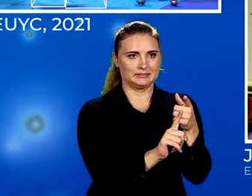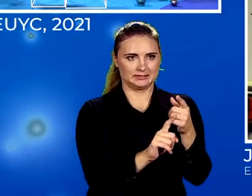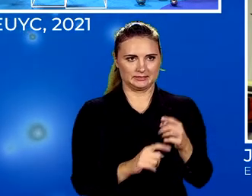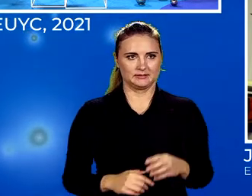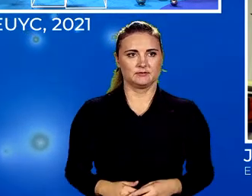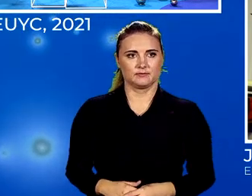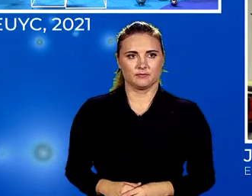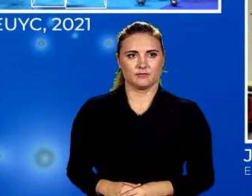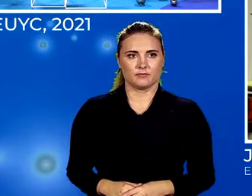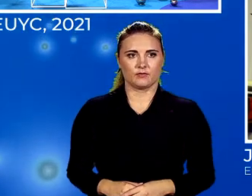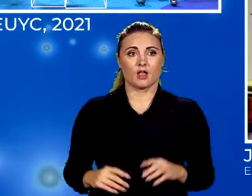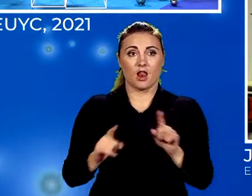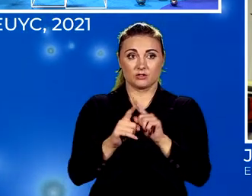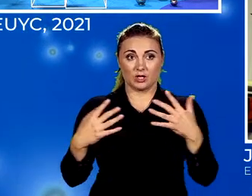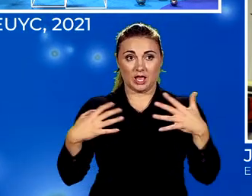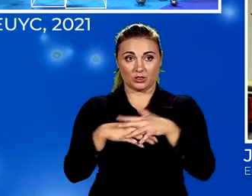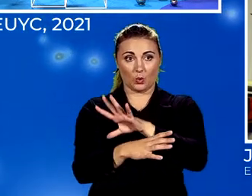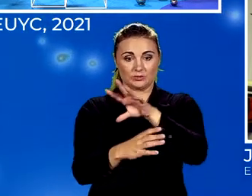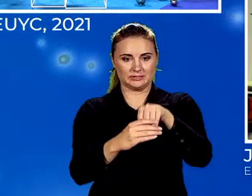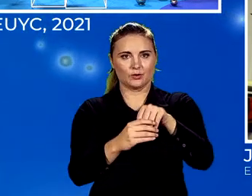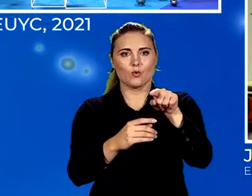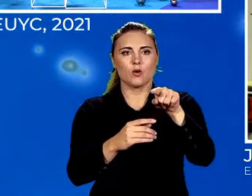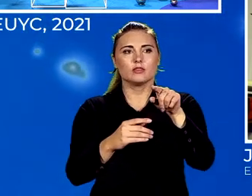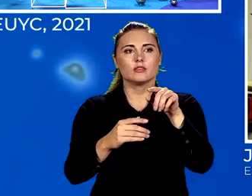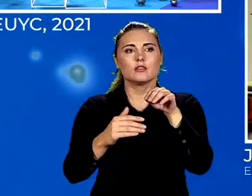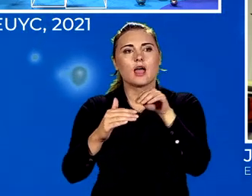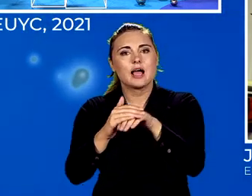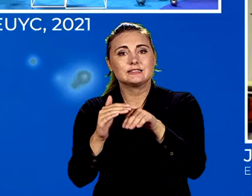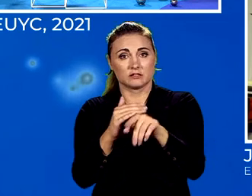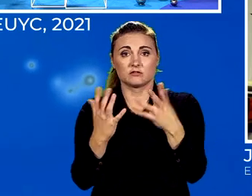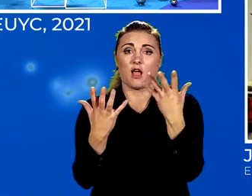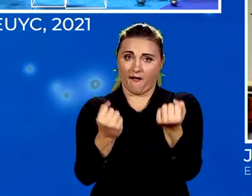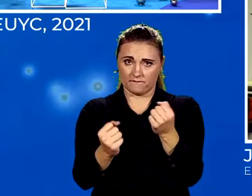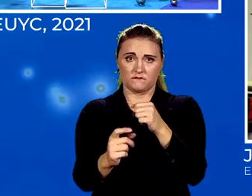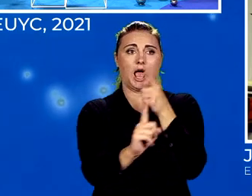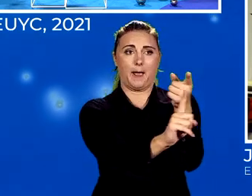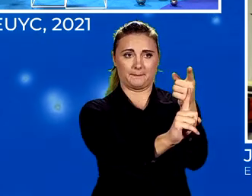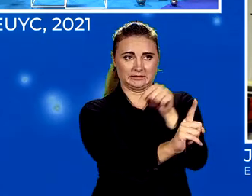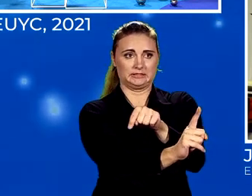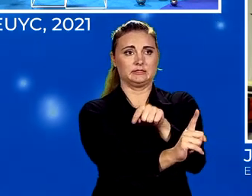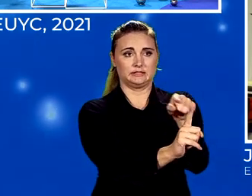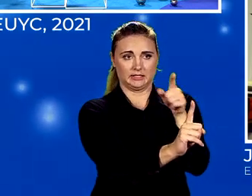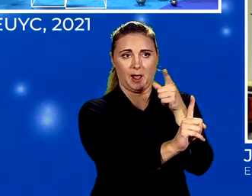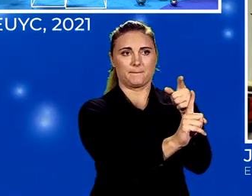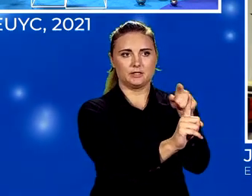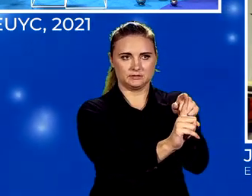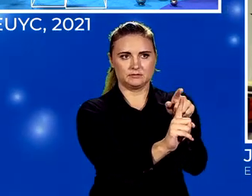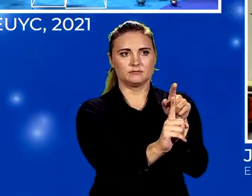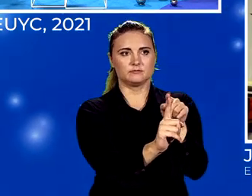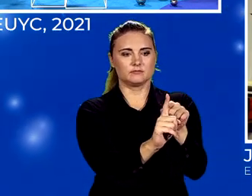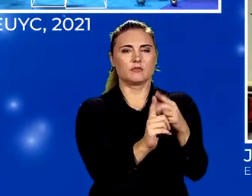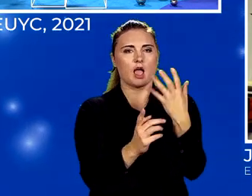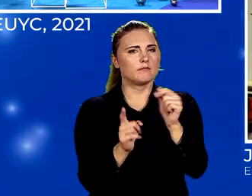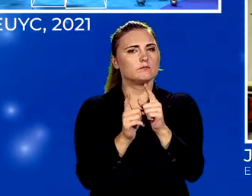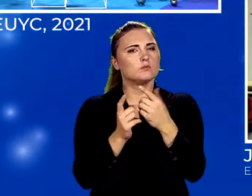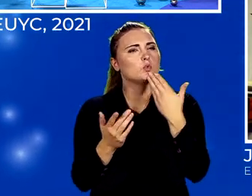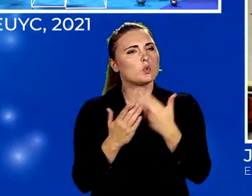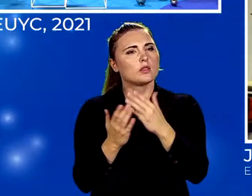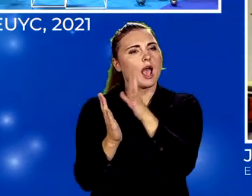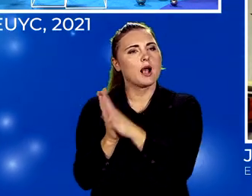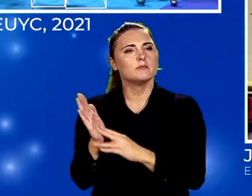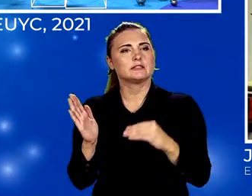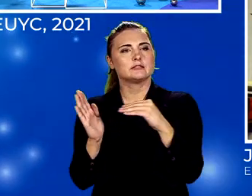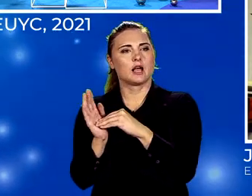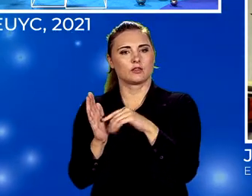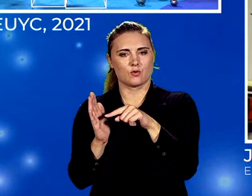our inclusion and diversity SALTO, which has published a very good publication on inclusion and has actually